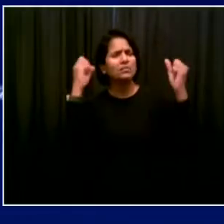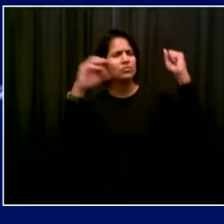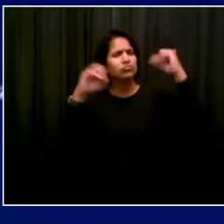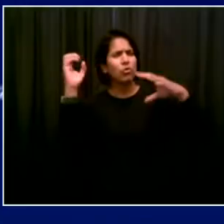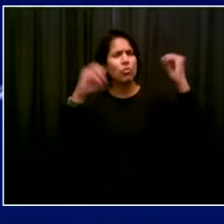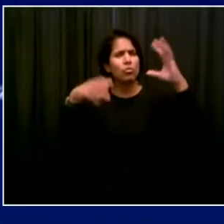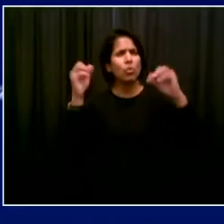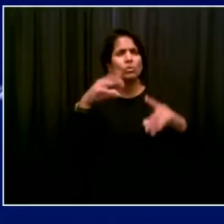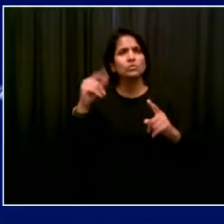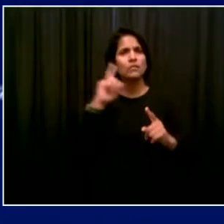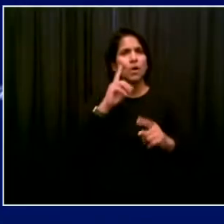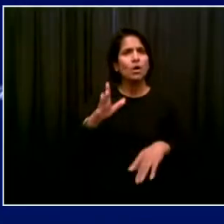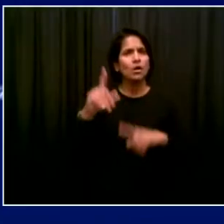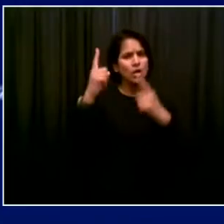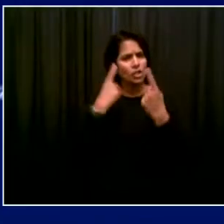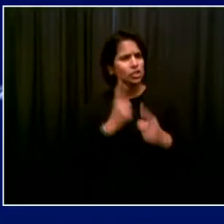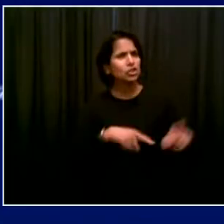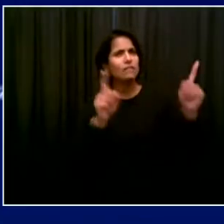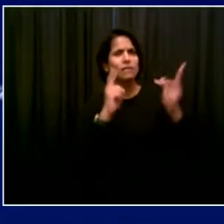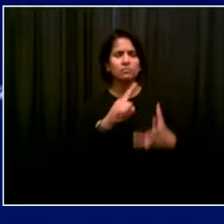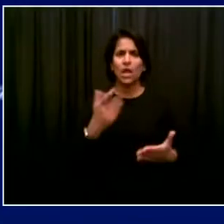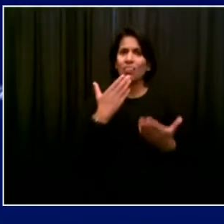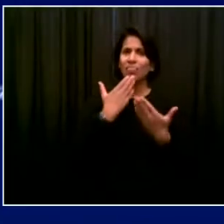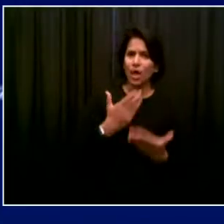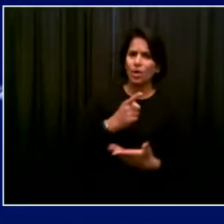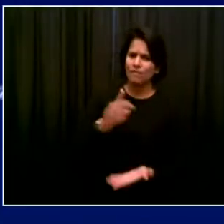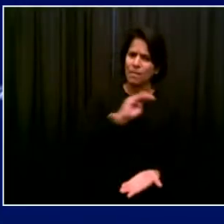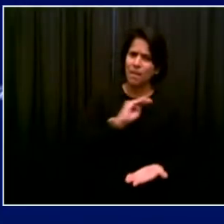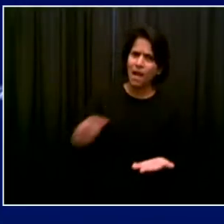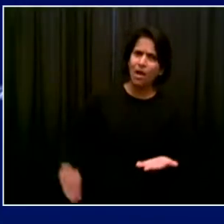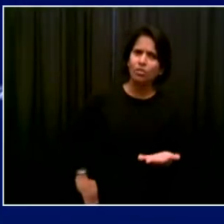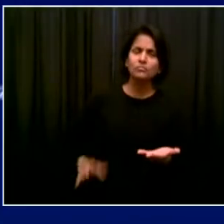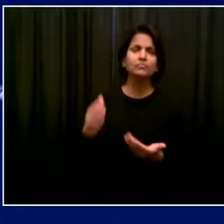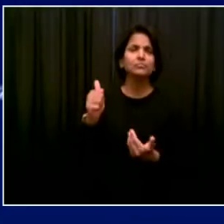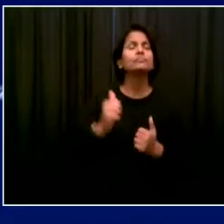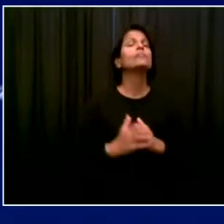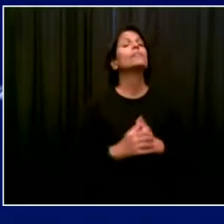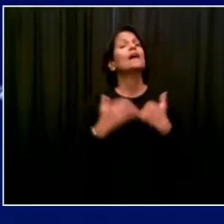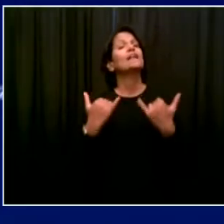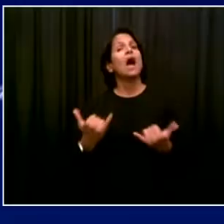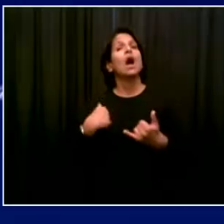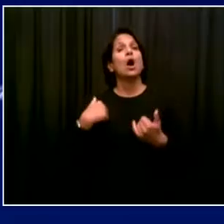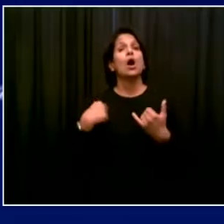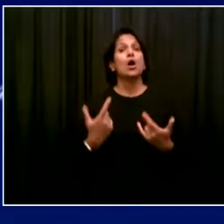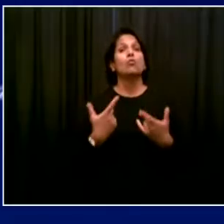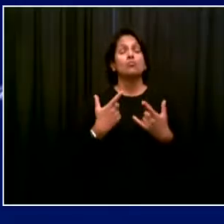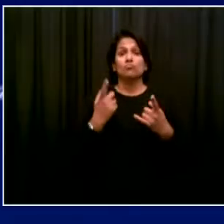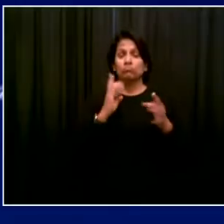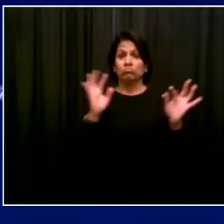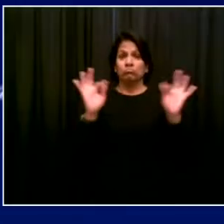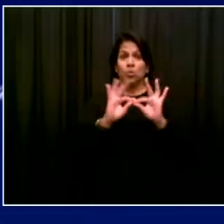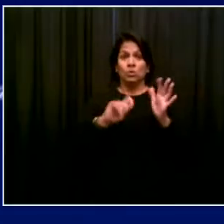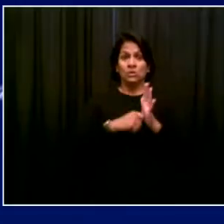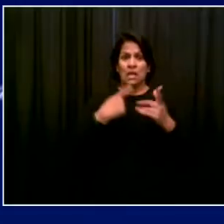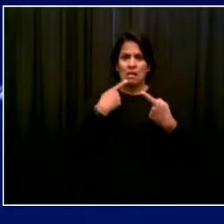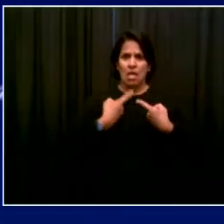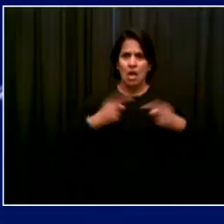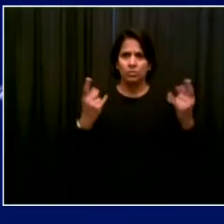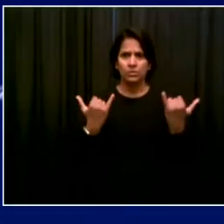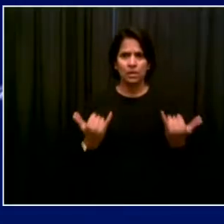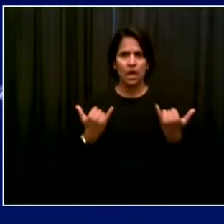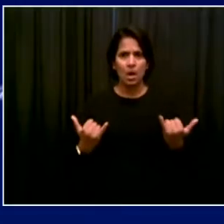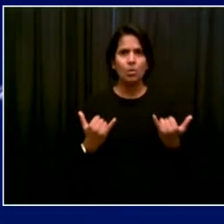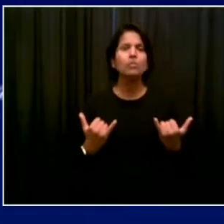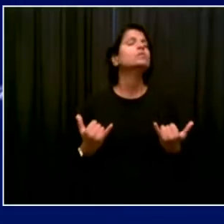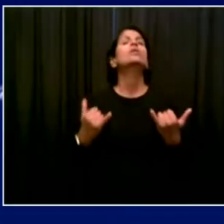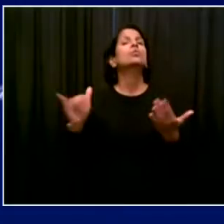you for all the work there. And today's announcement is another important step to help get New York